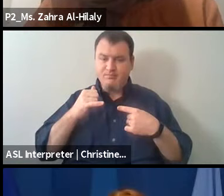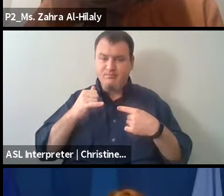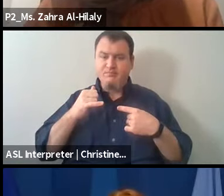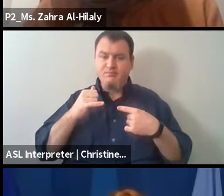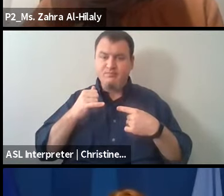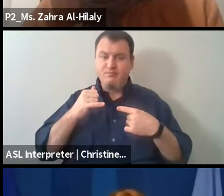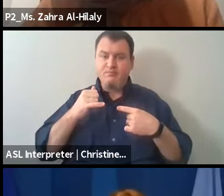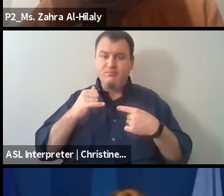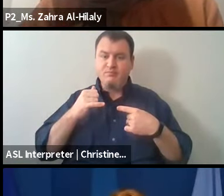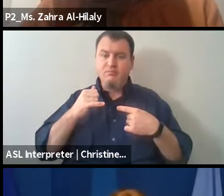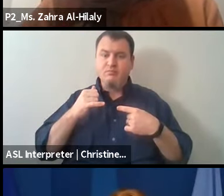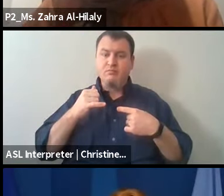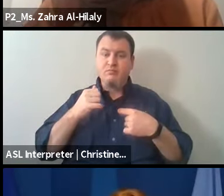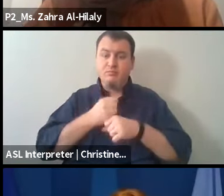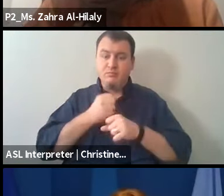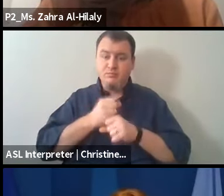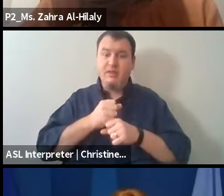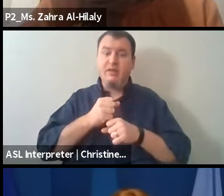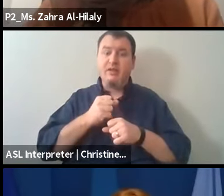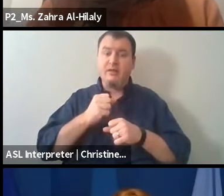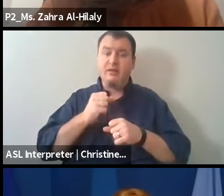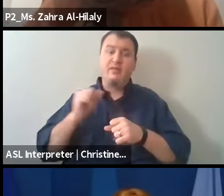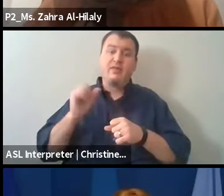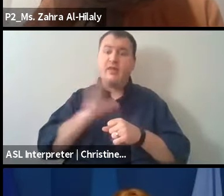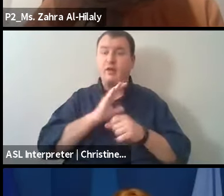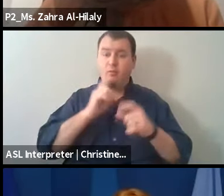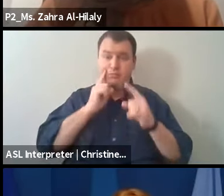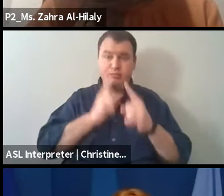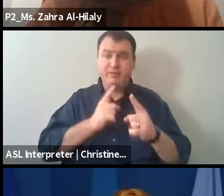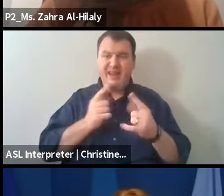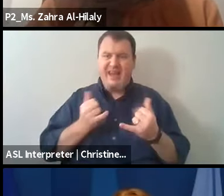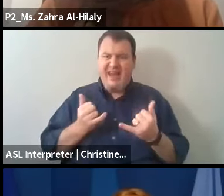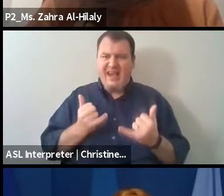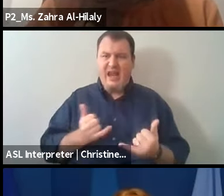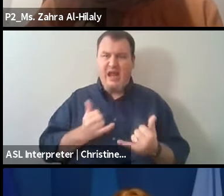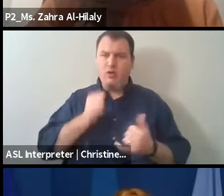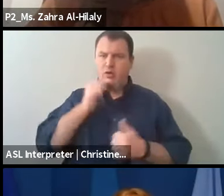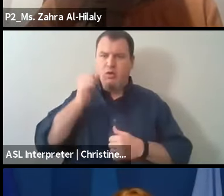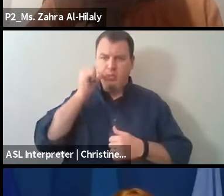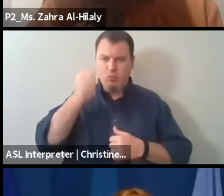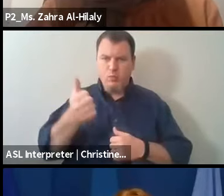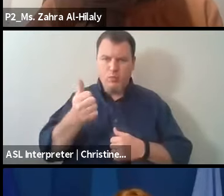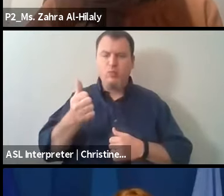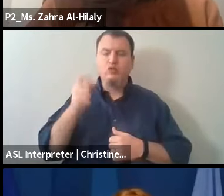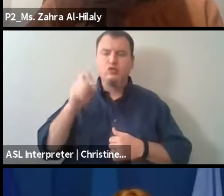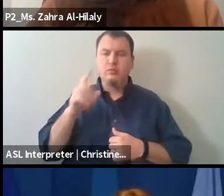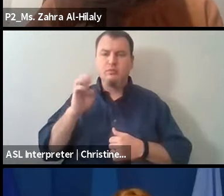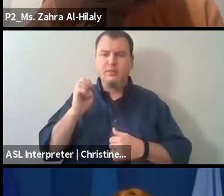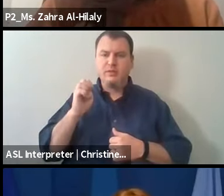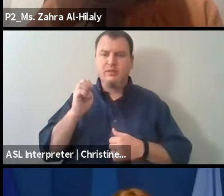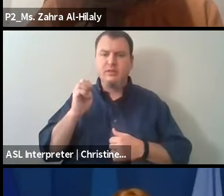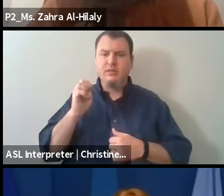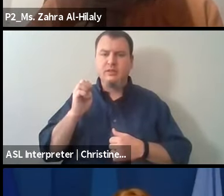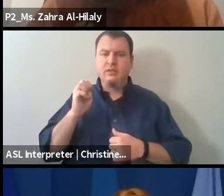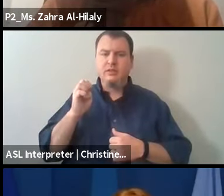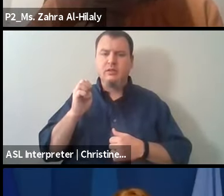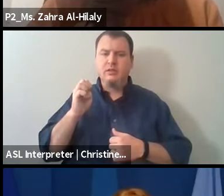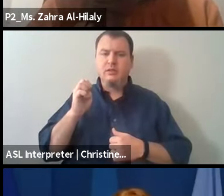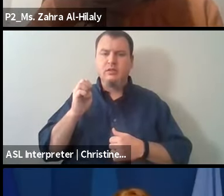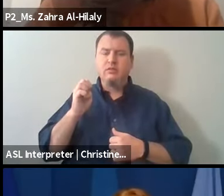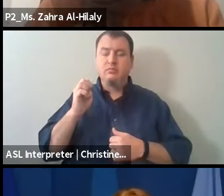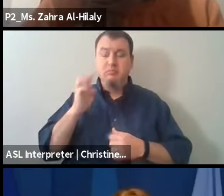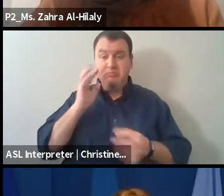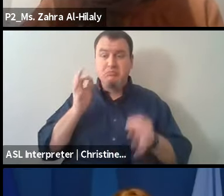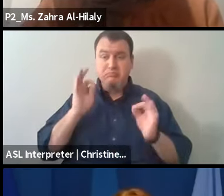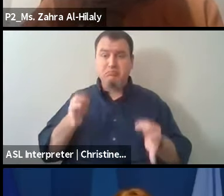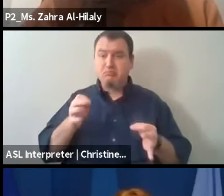now, not tomorrow, it should be that indeed we do not